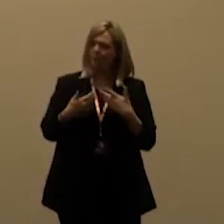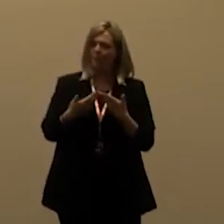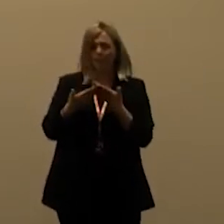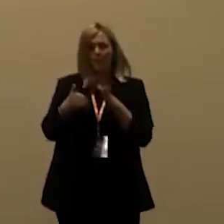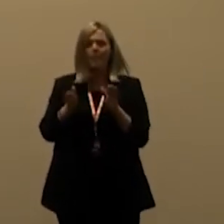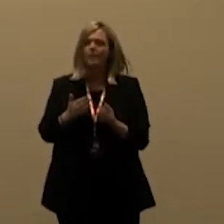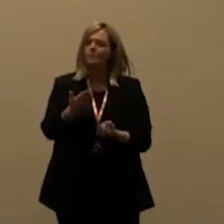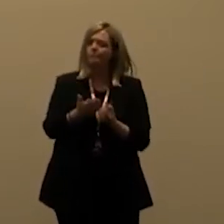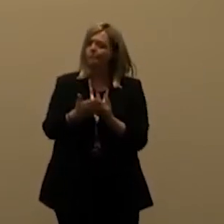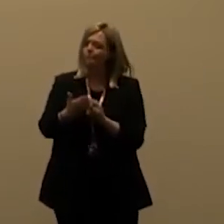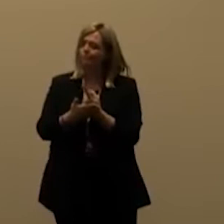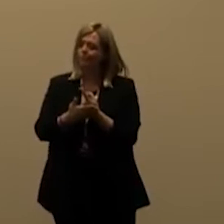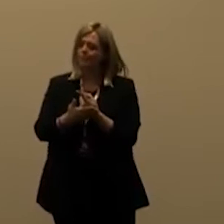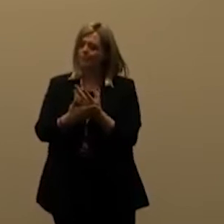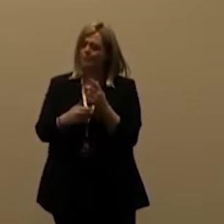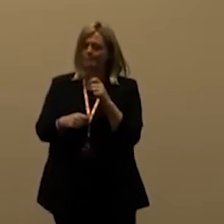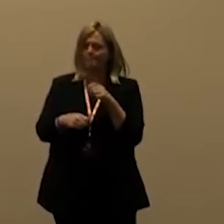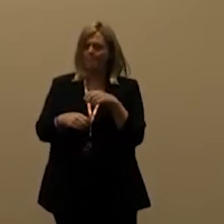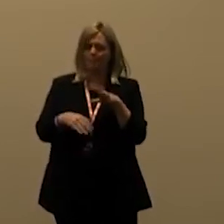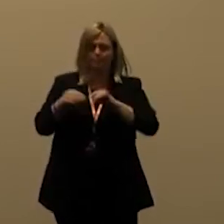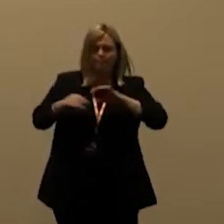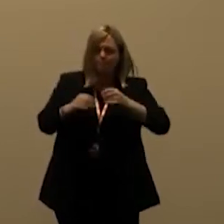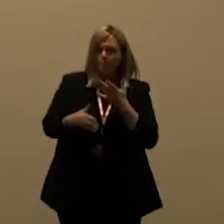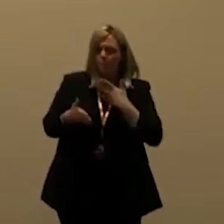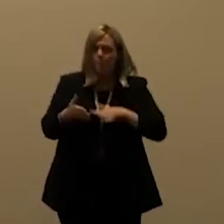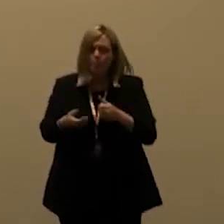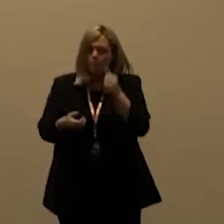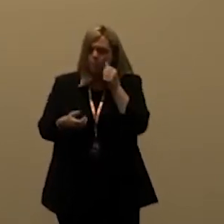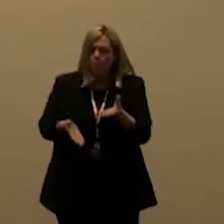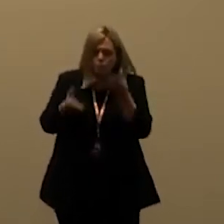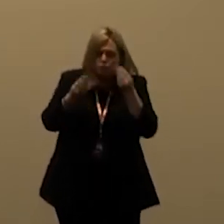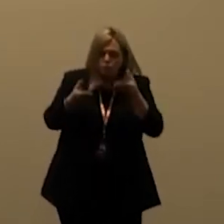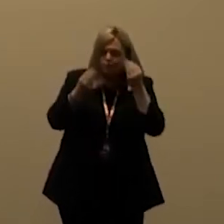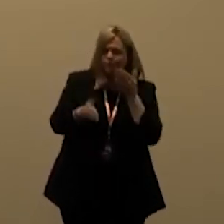an opportunity to really pick and choose what we want to learn about and what we want to do.